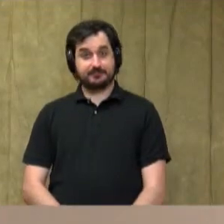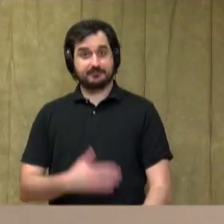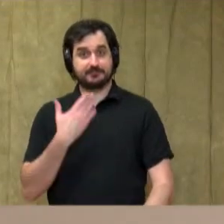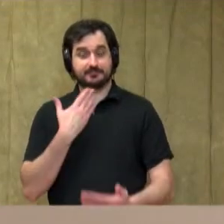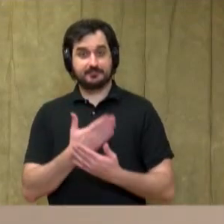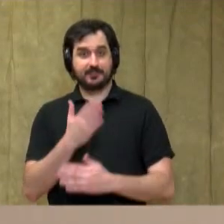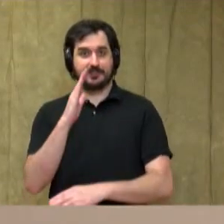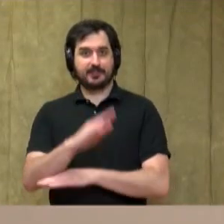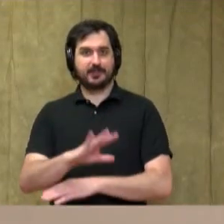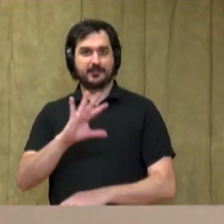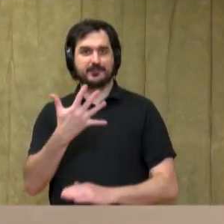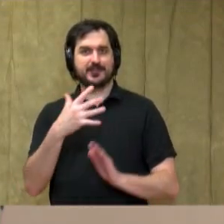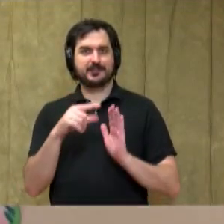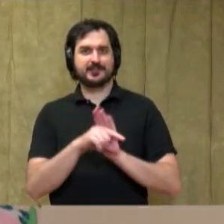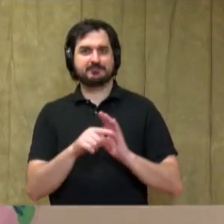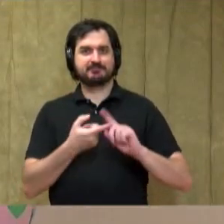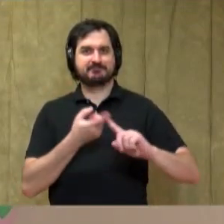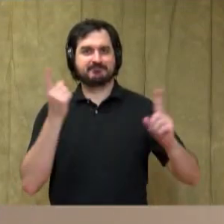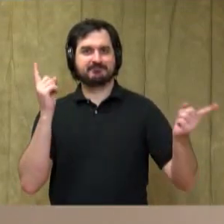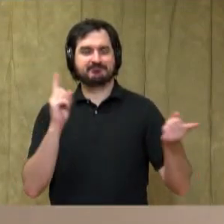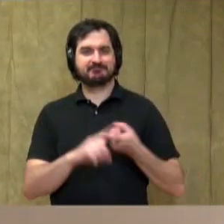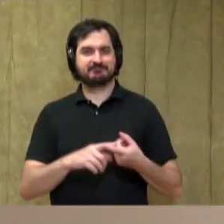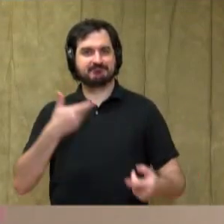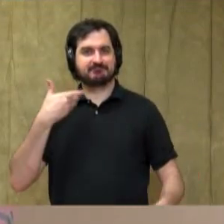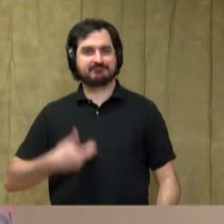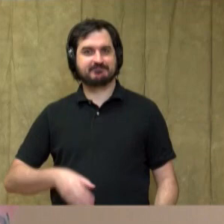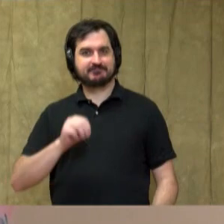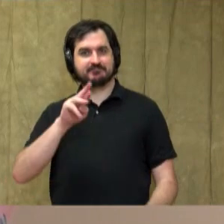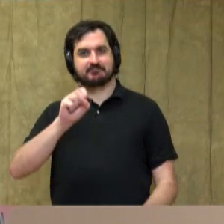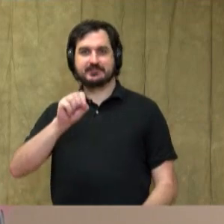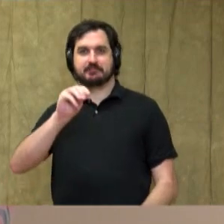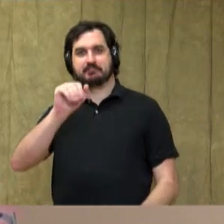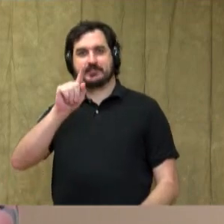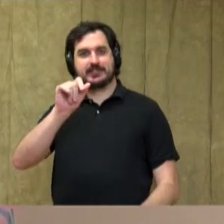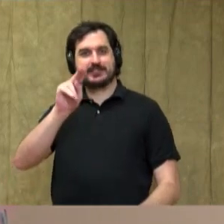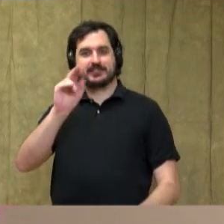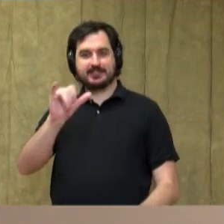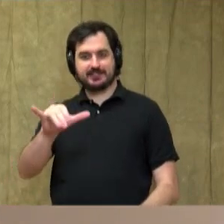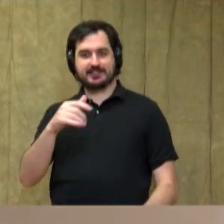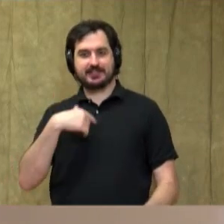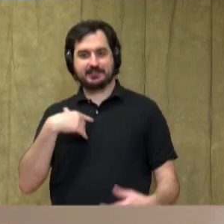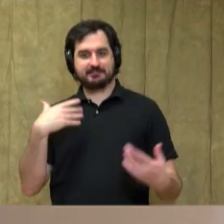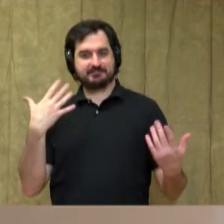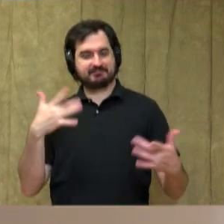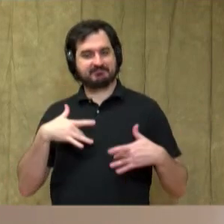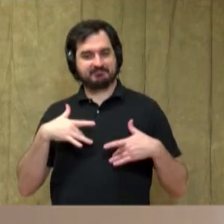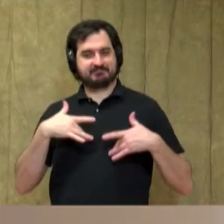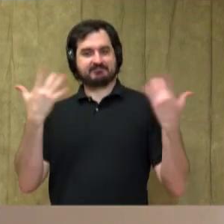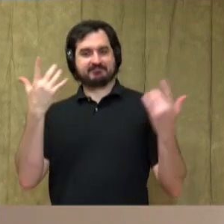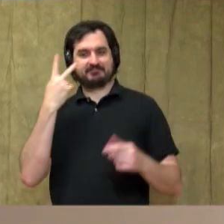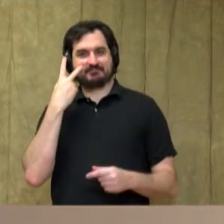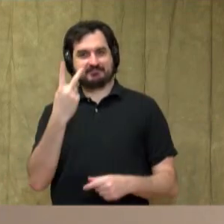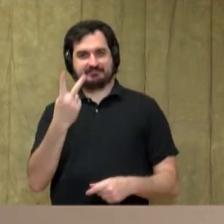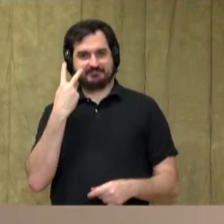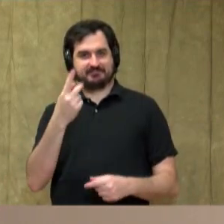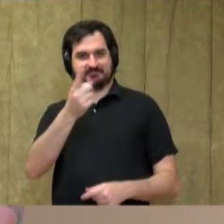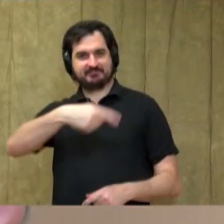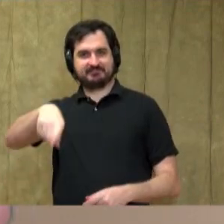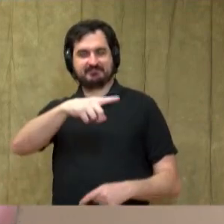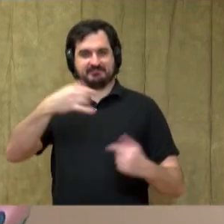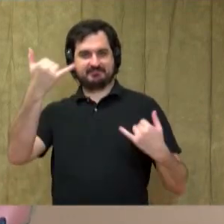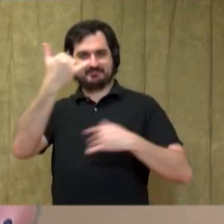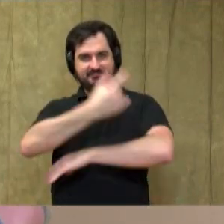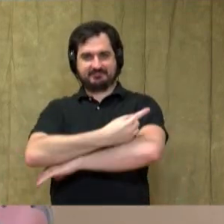Good afternoon, fifth grade friends. I am Mrs. Matani, and I'm so excited to see you all today. If you are joining